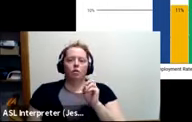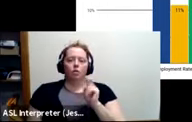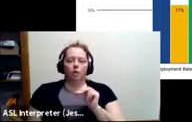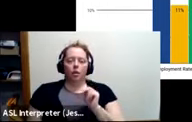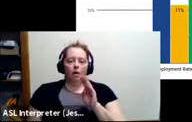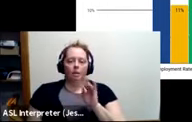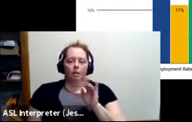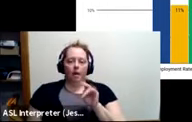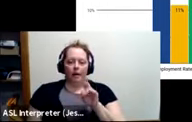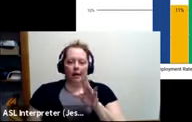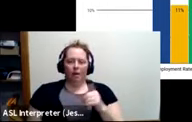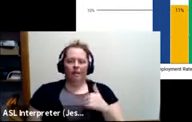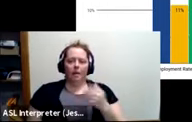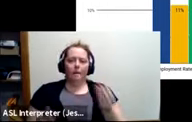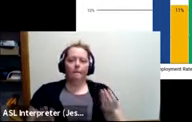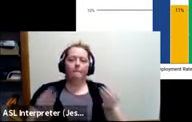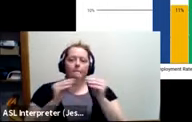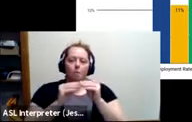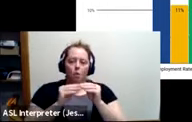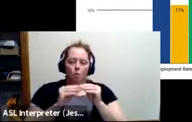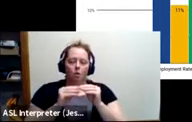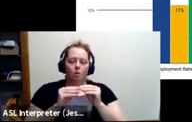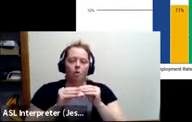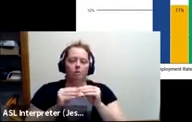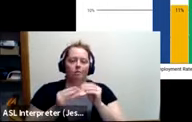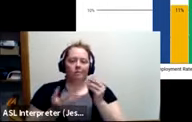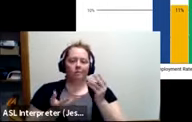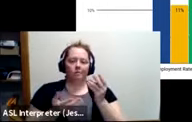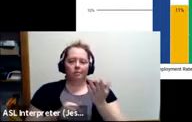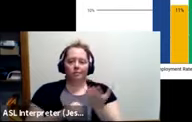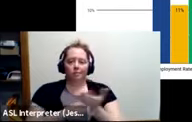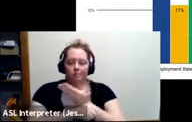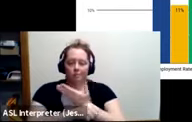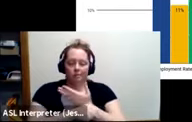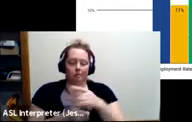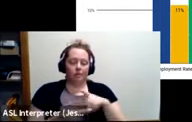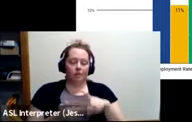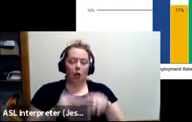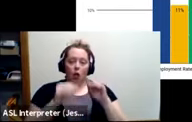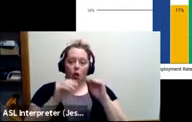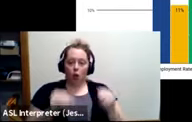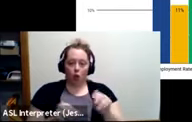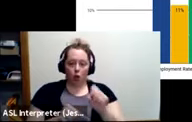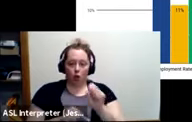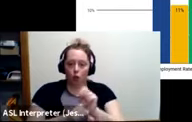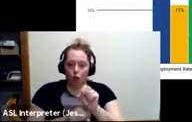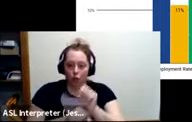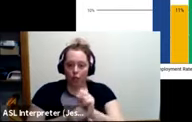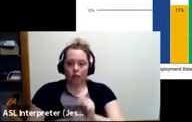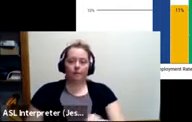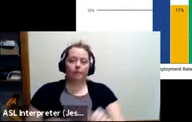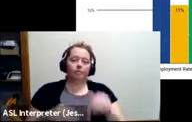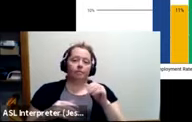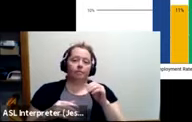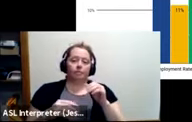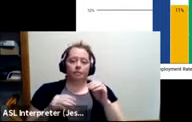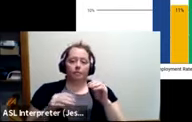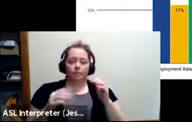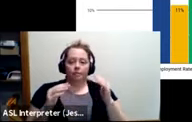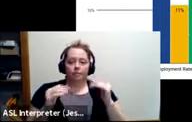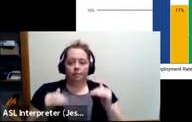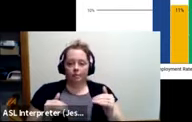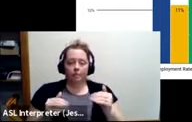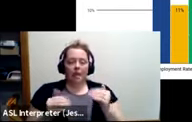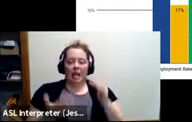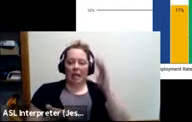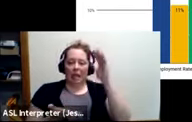rates, higher rates of firing, lower rates of hiring, employment and discrimination. And these are organizations